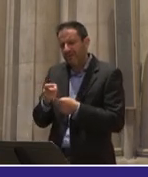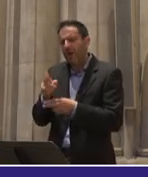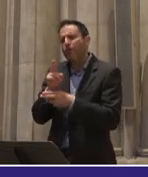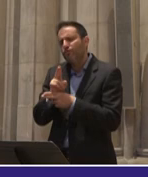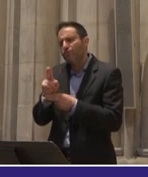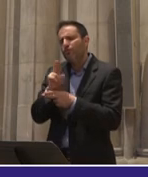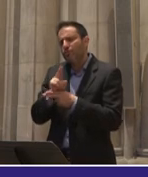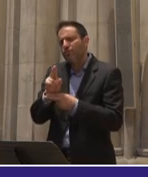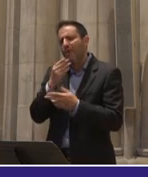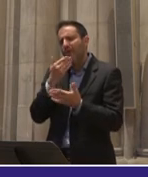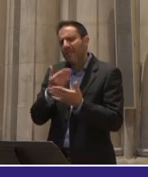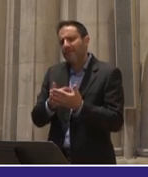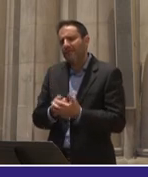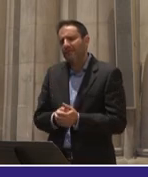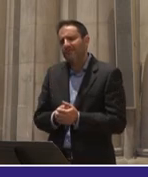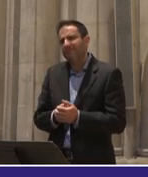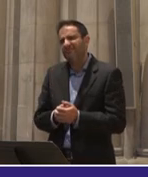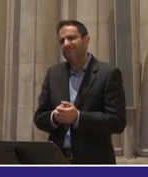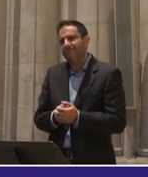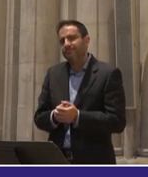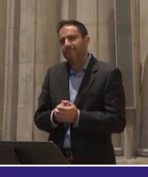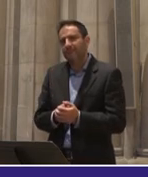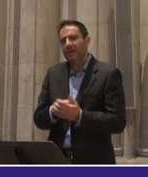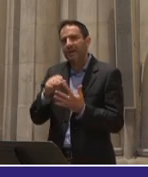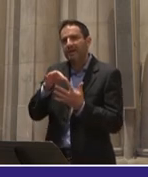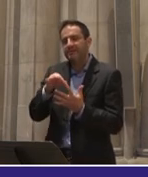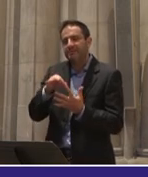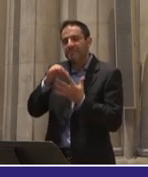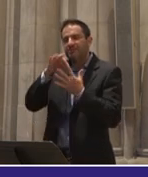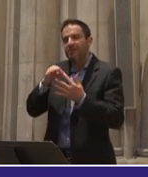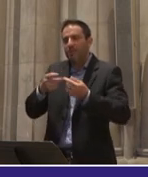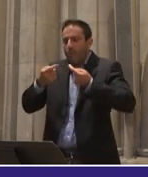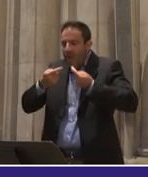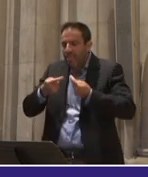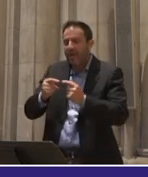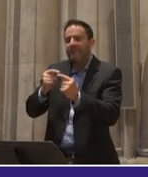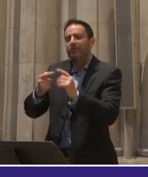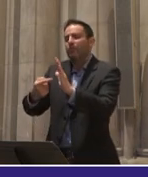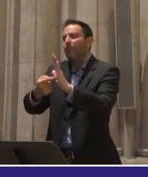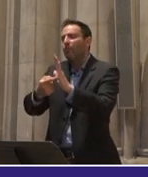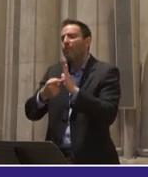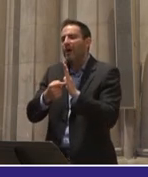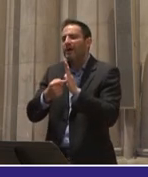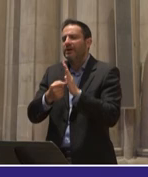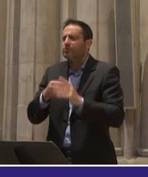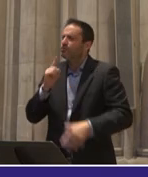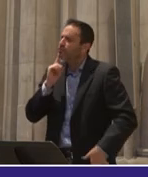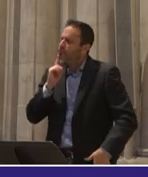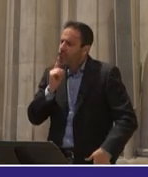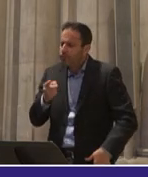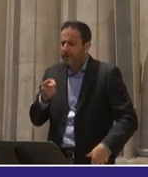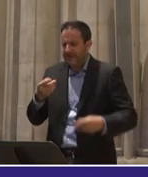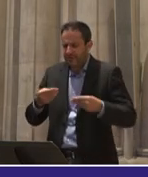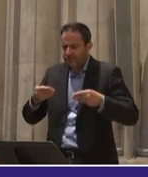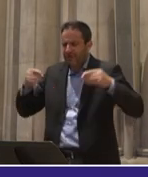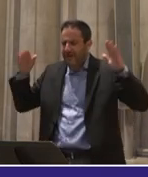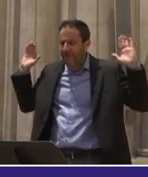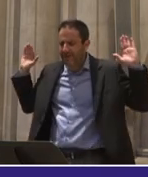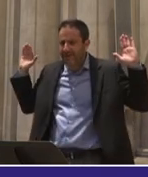use, even when, or perhaps especially when, the effort involved requires real sacrifice on your